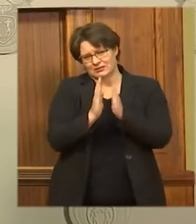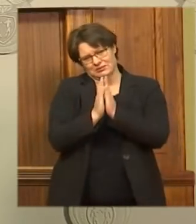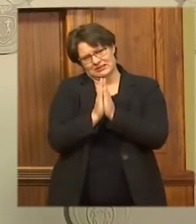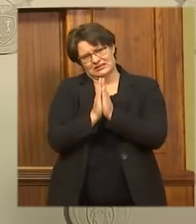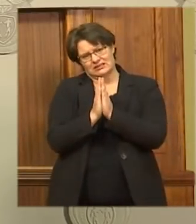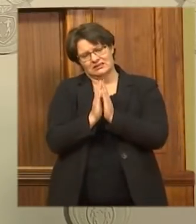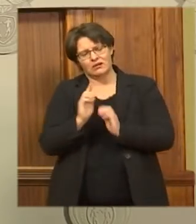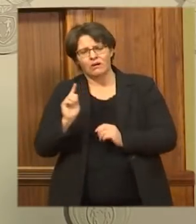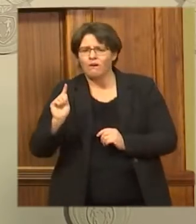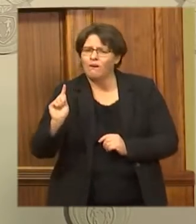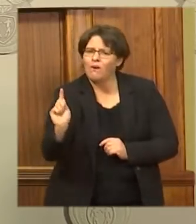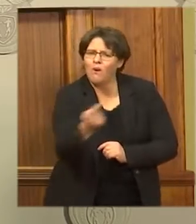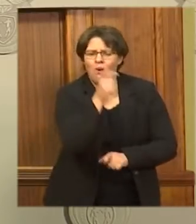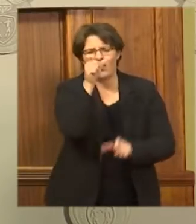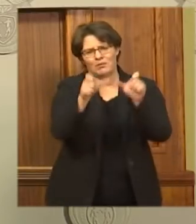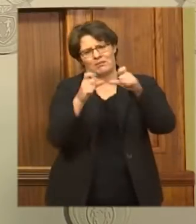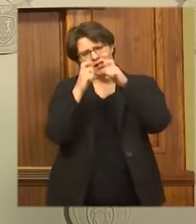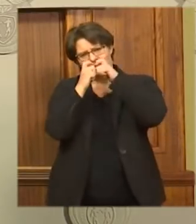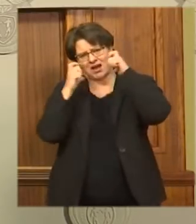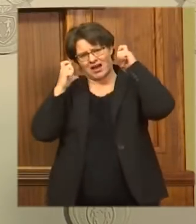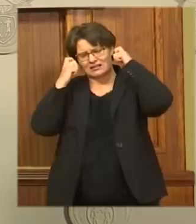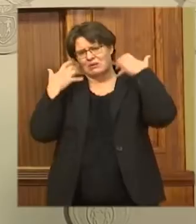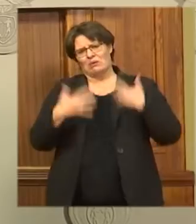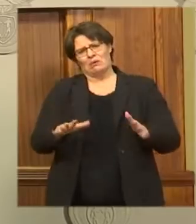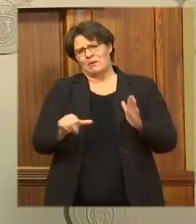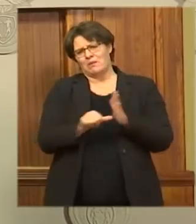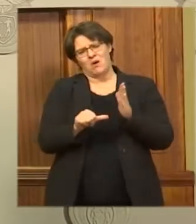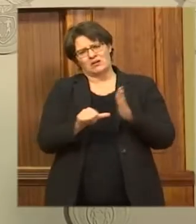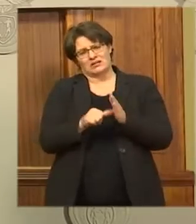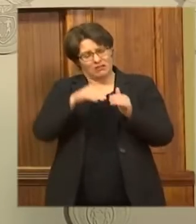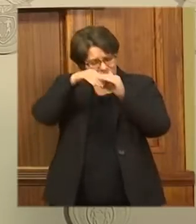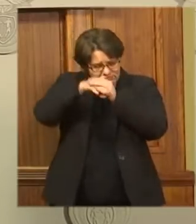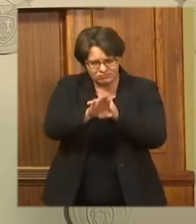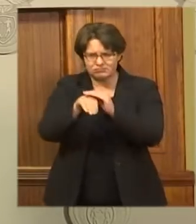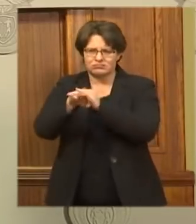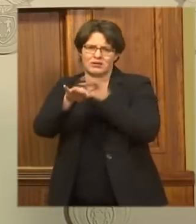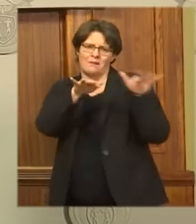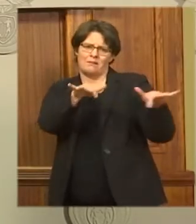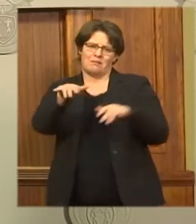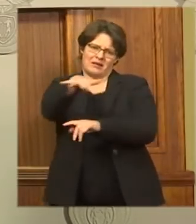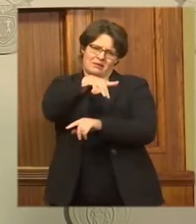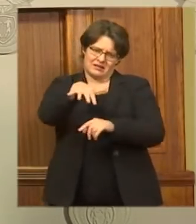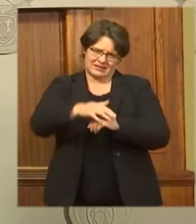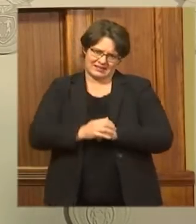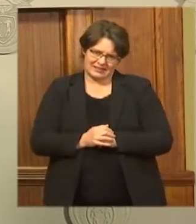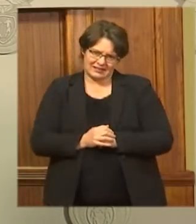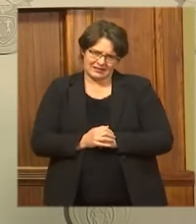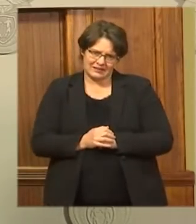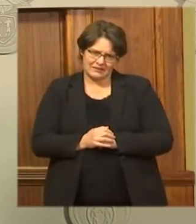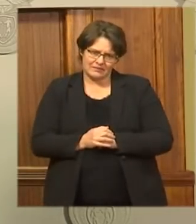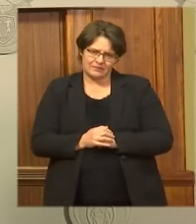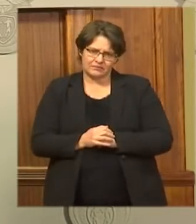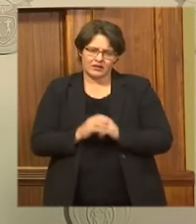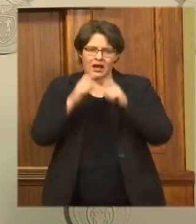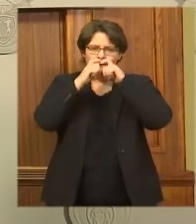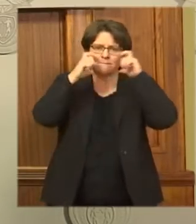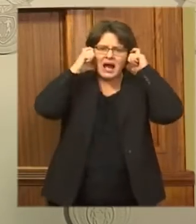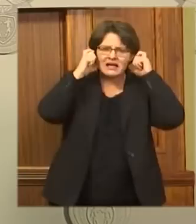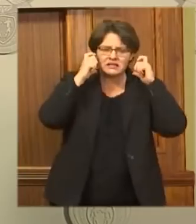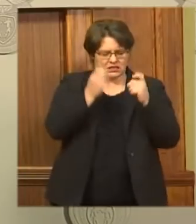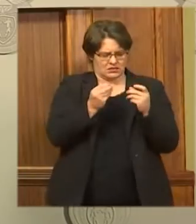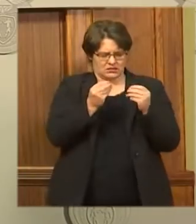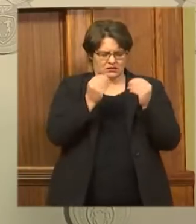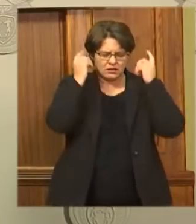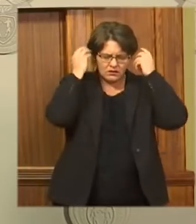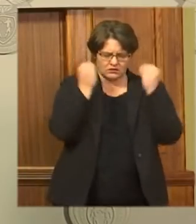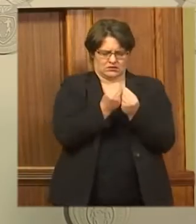our country to wear masks when they are in public. Let us make sure that we do not share masks